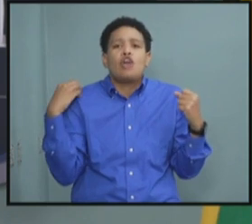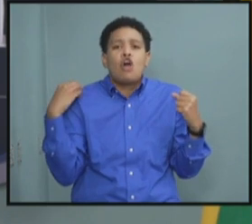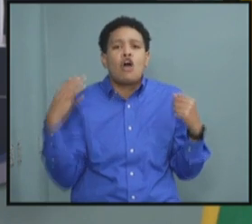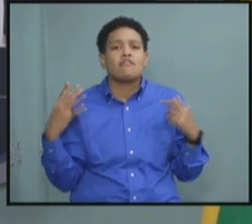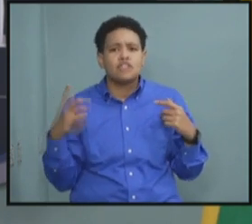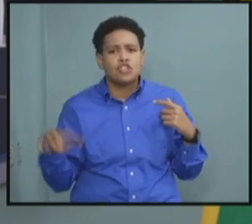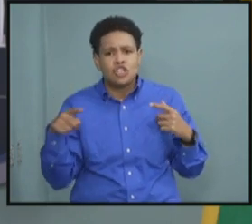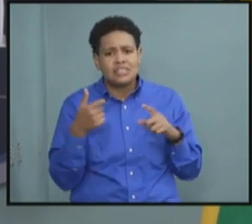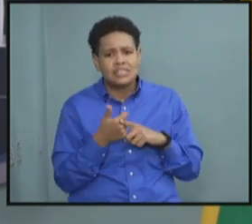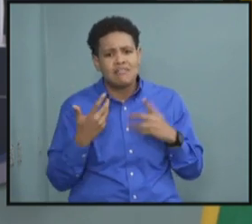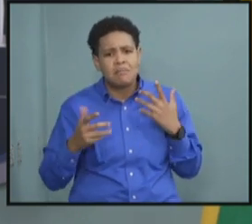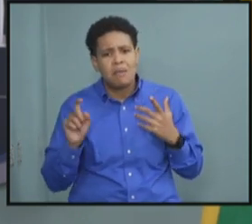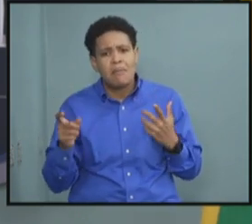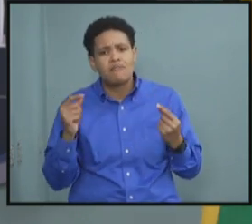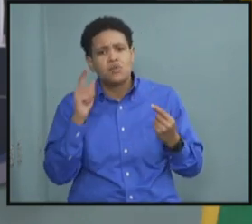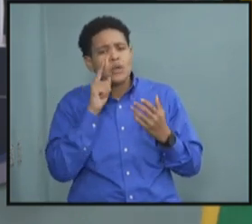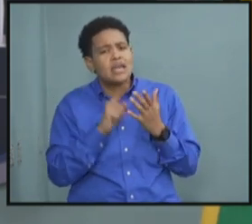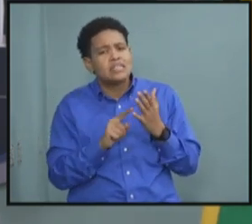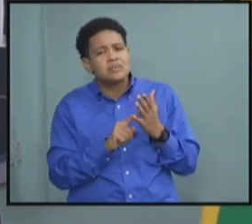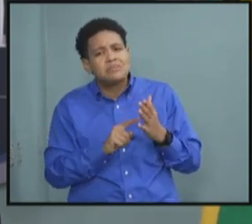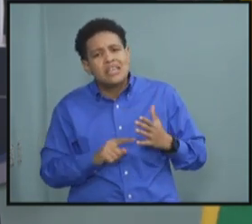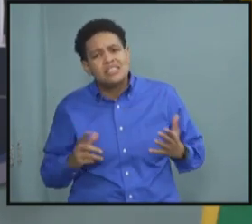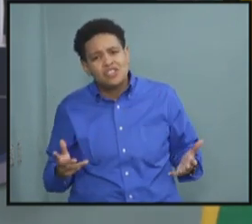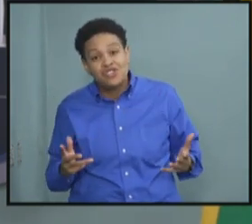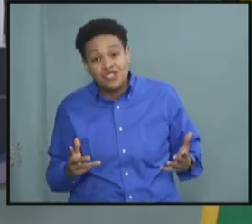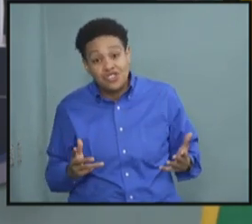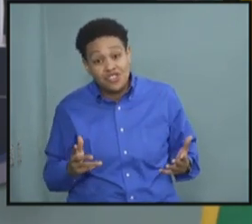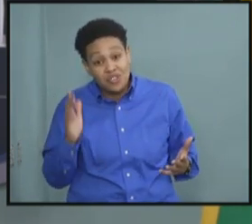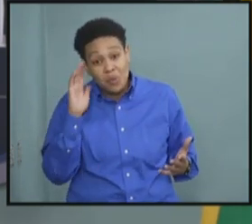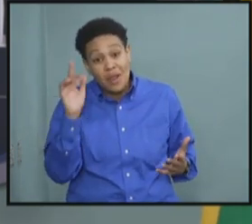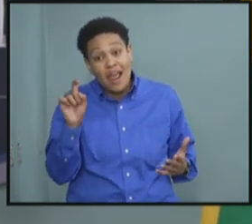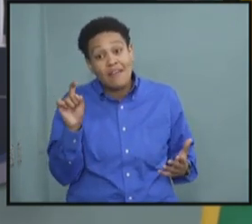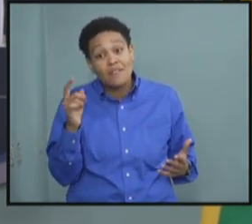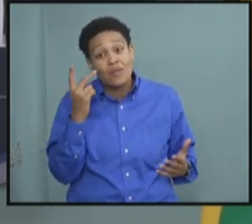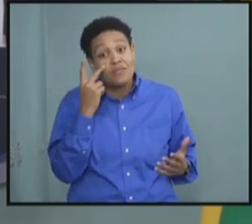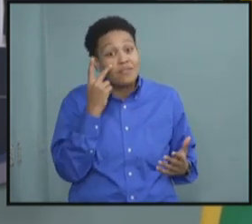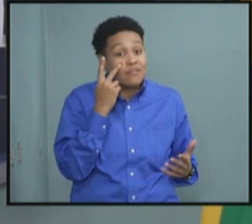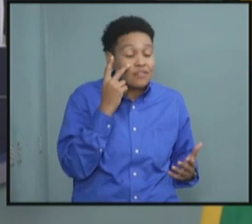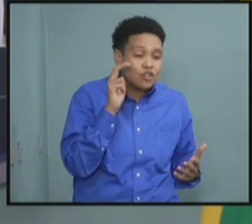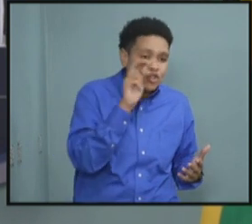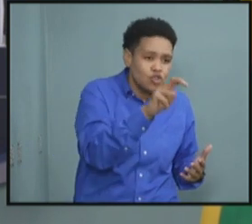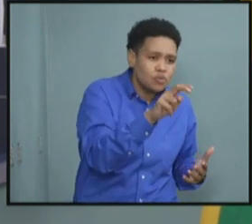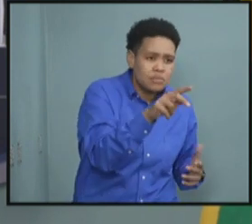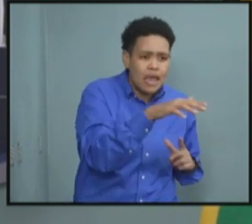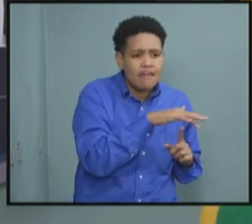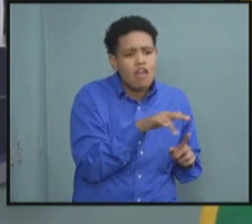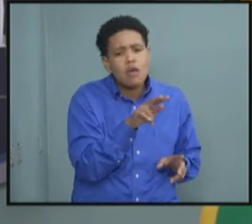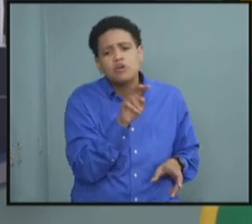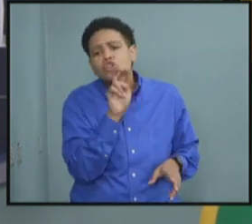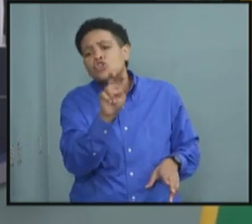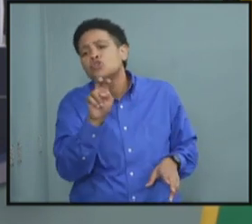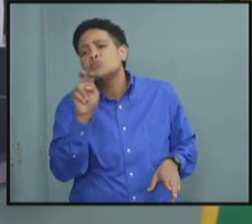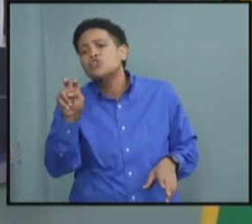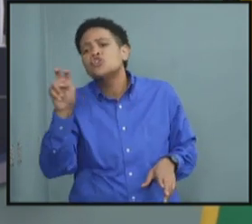may have to do inspections. So they will have to visit these environments outside of the conversations that will